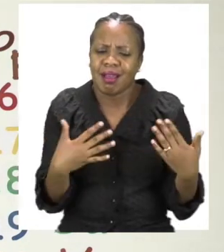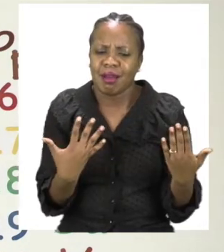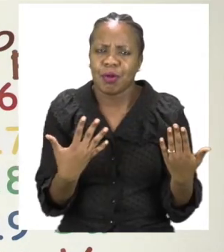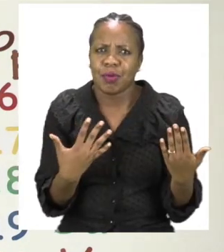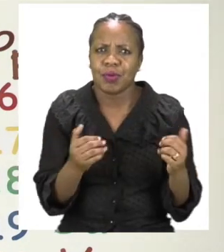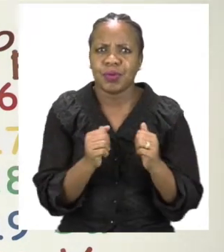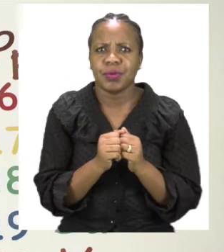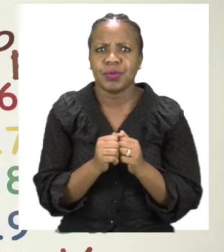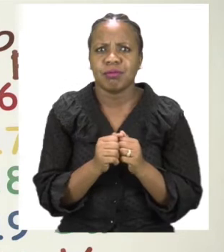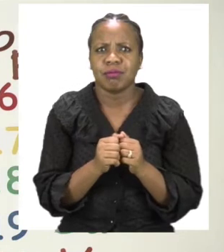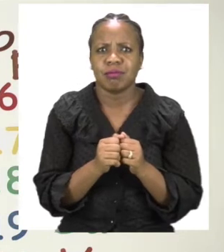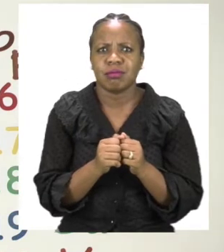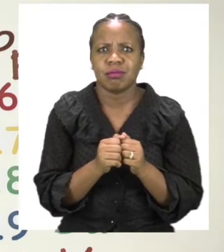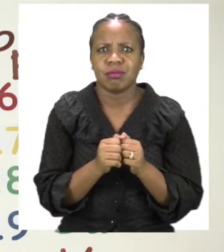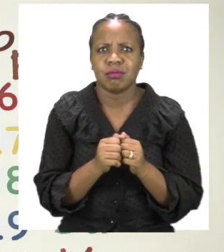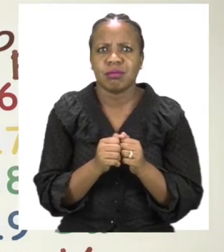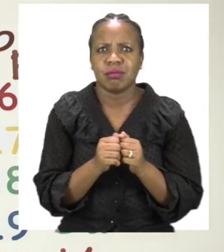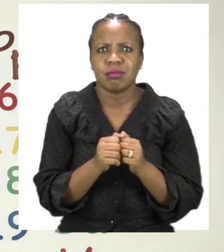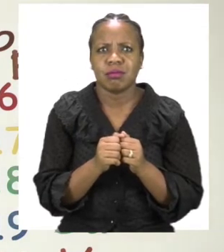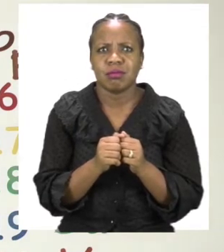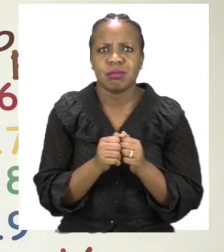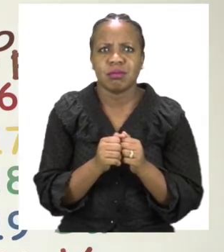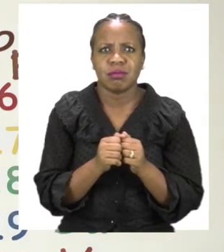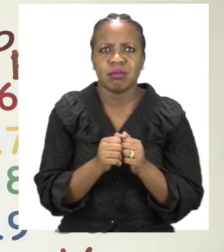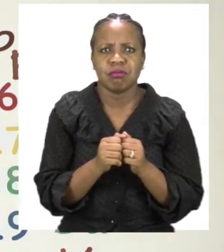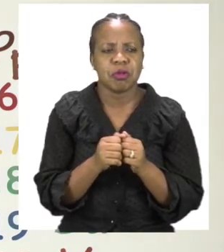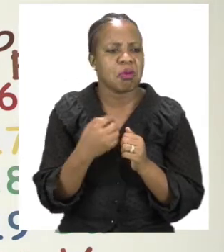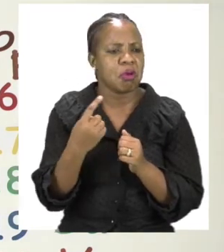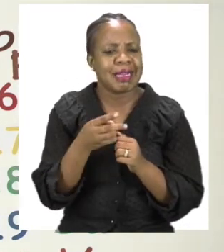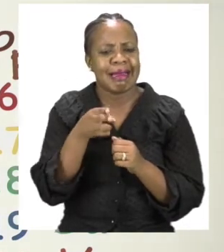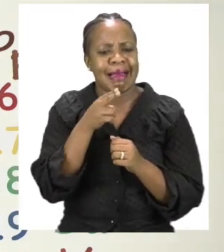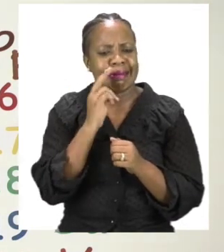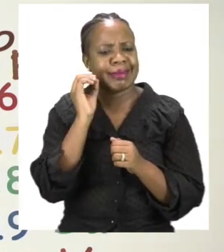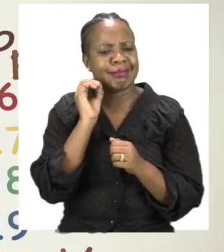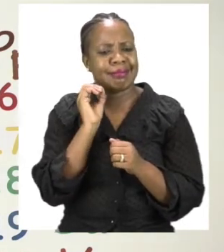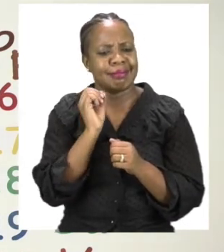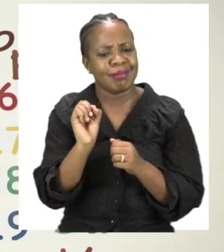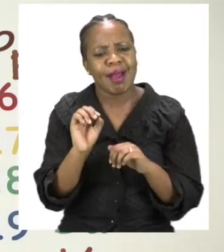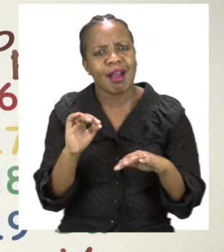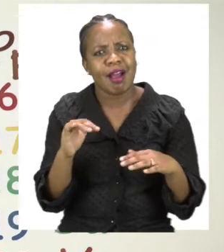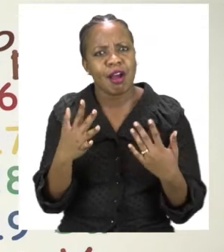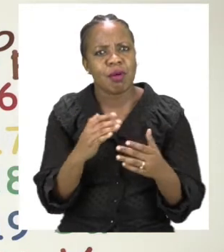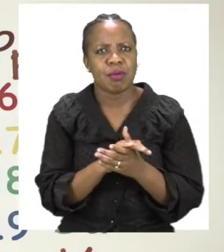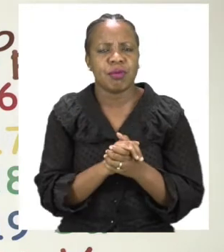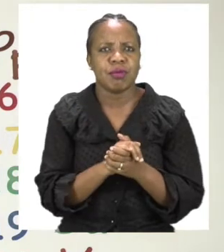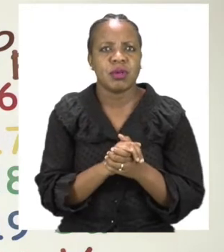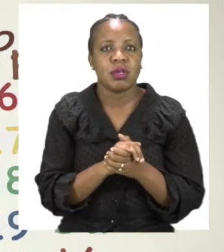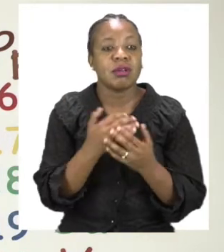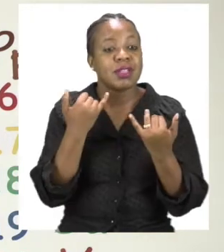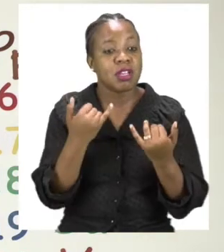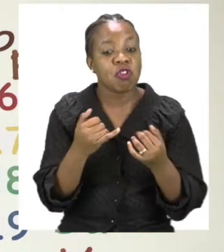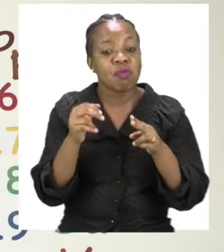without putting anything on the paper? Well, this is when our counters come